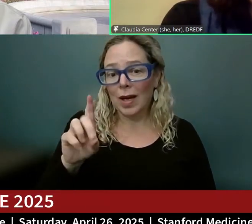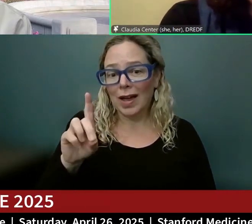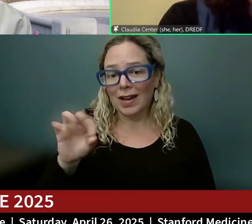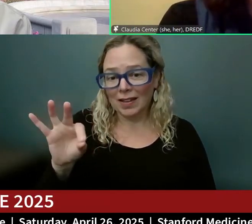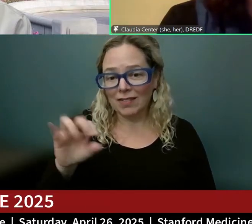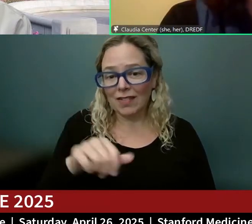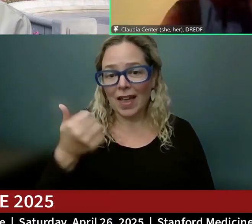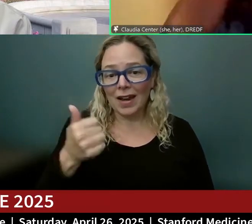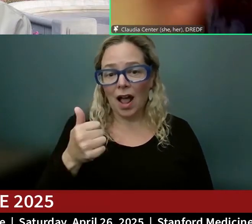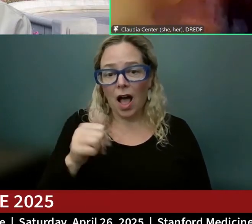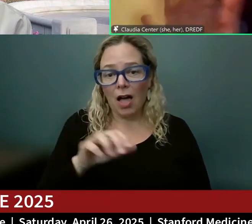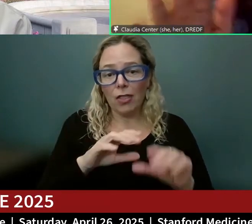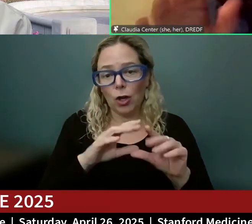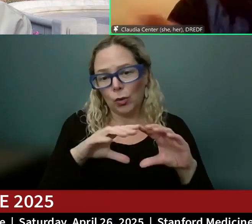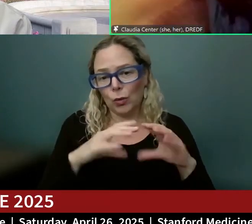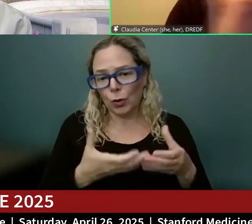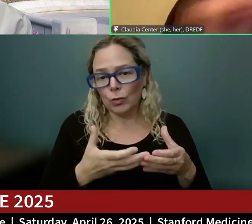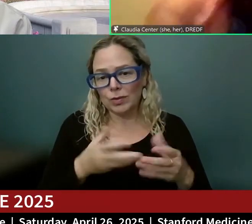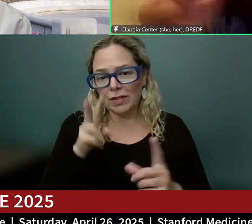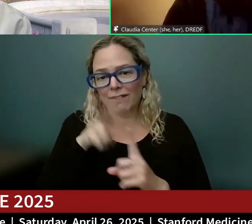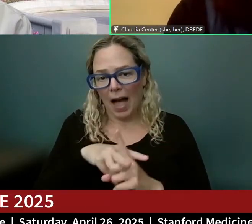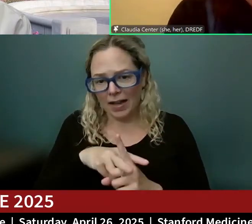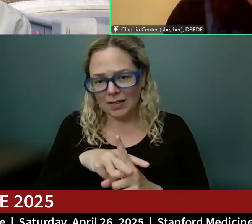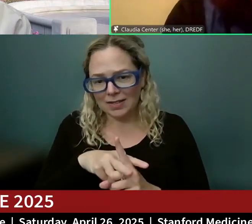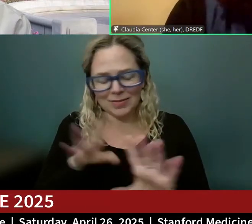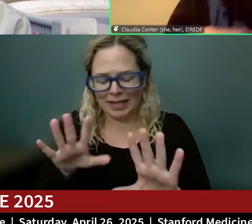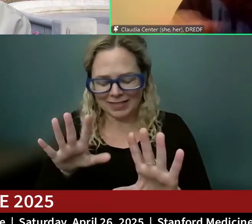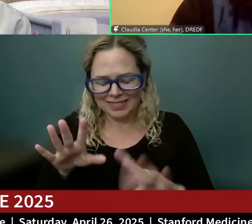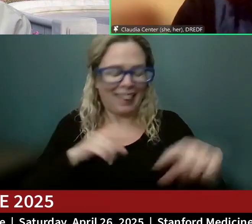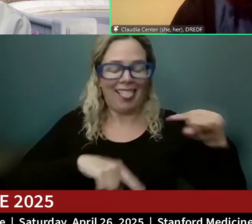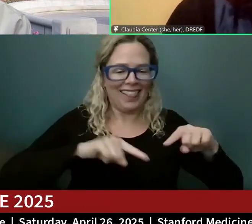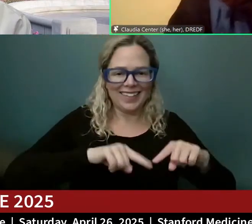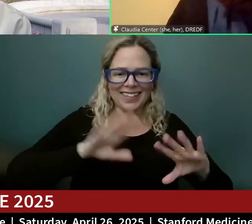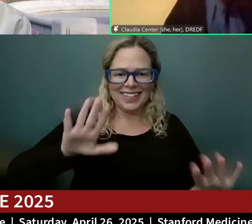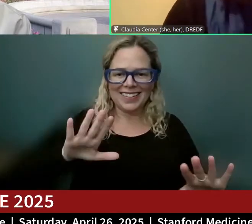amicus brief. Well, so the court said,